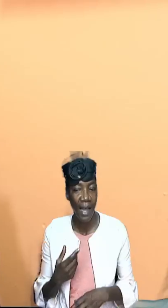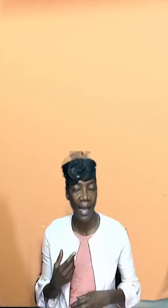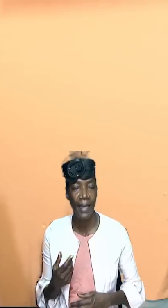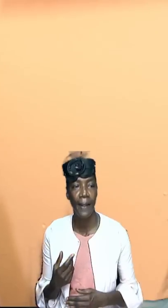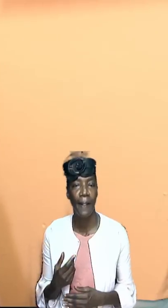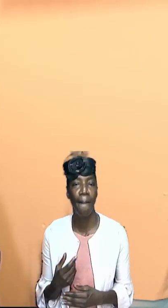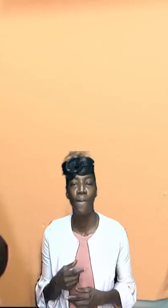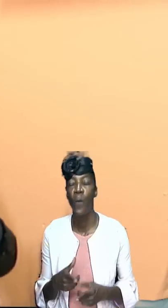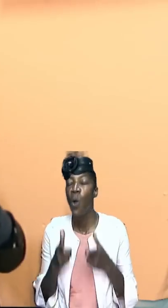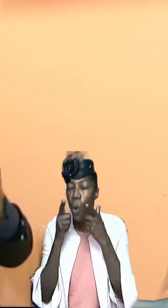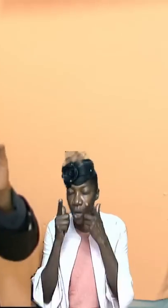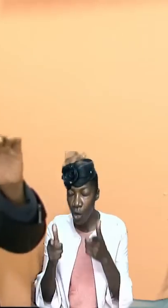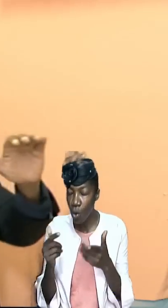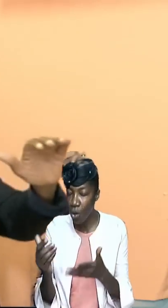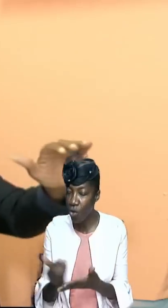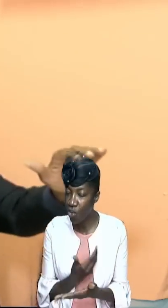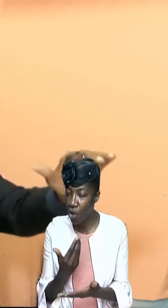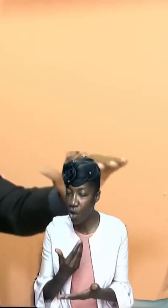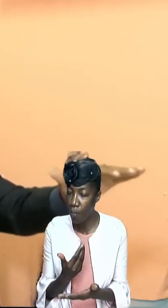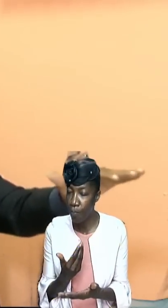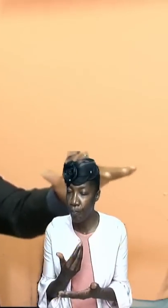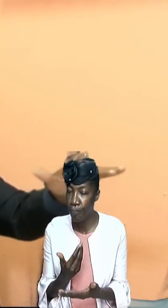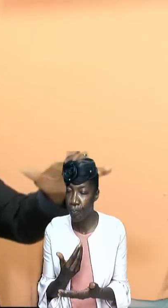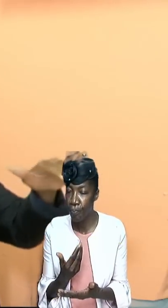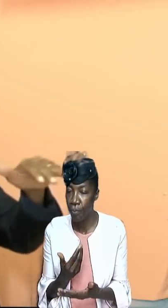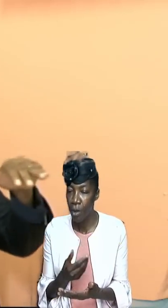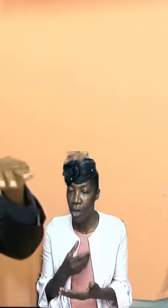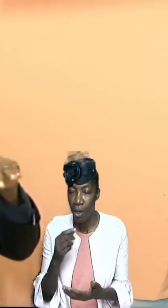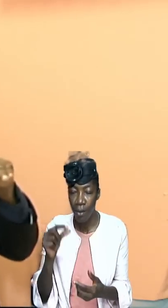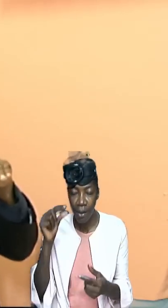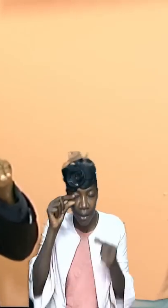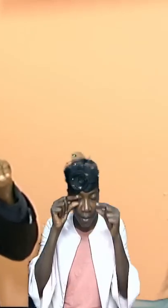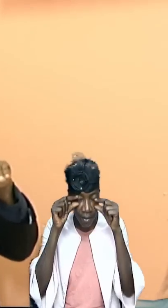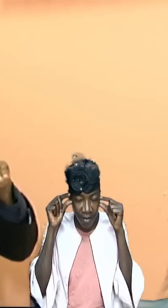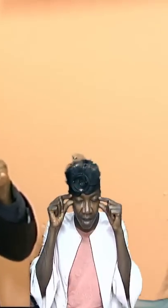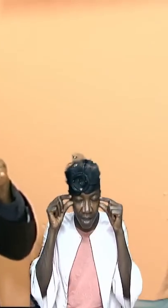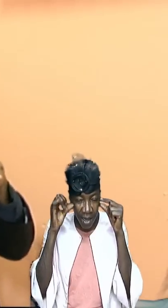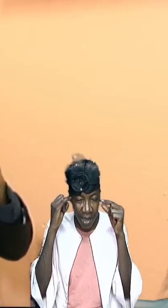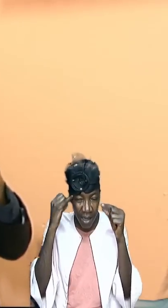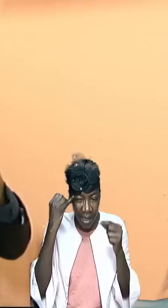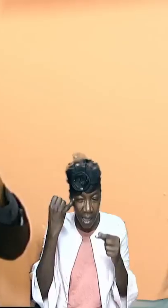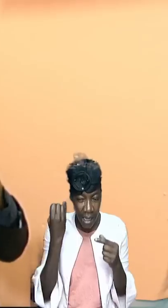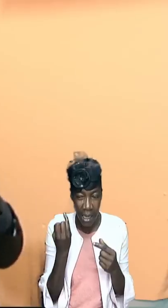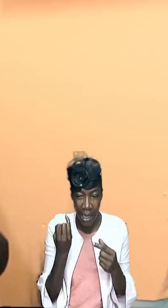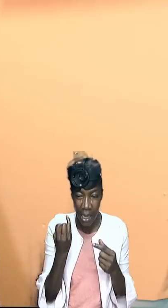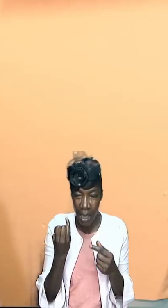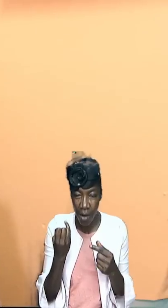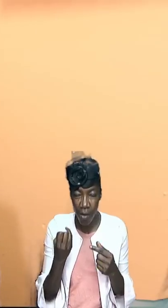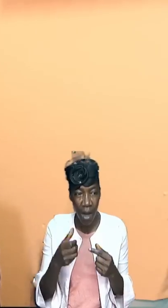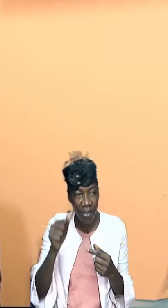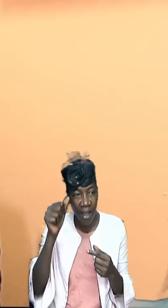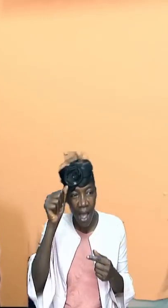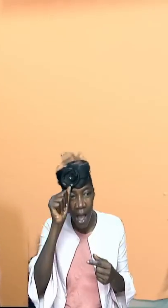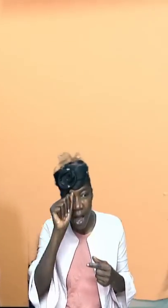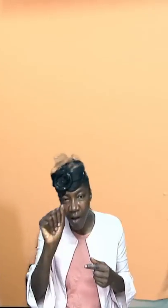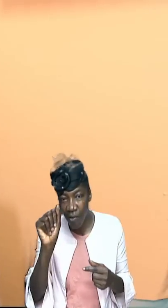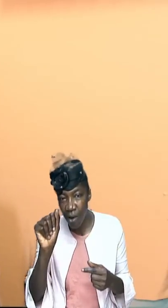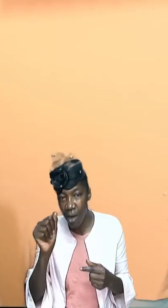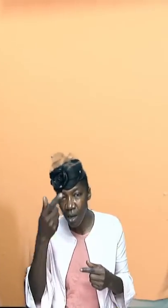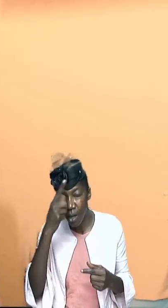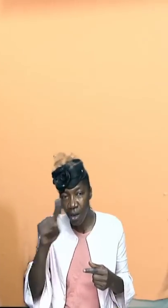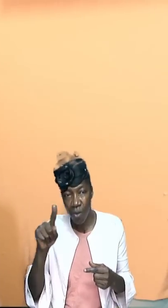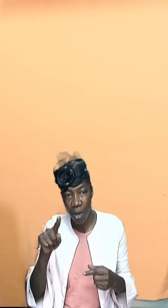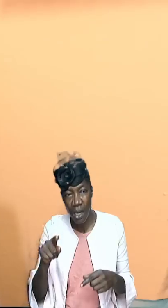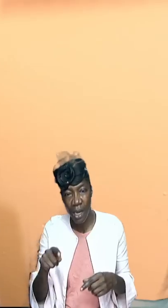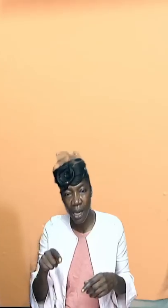that when we look at some of these, look in China, look in India, look across Africa, when we look at the stone